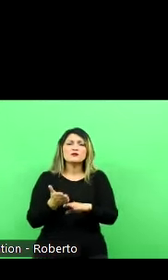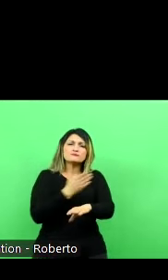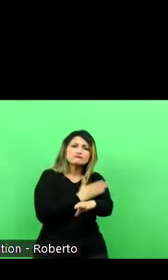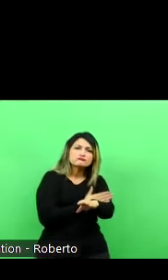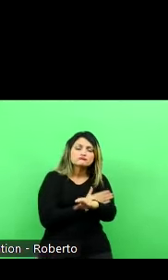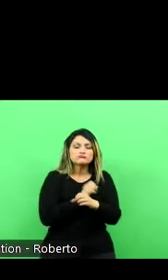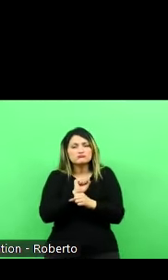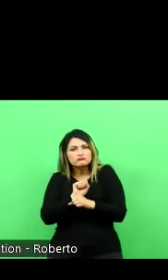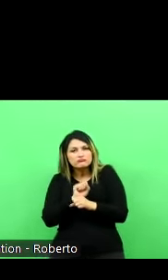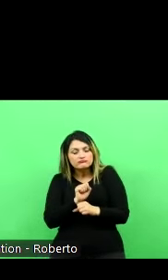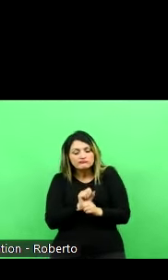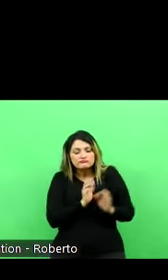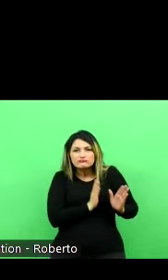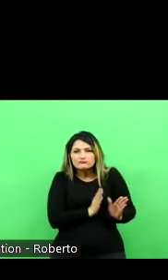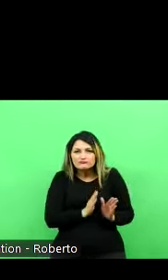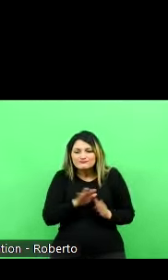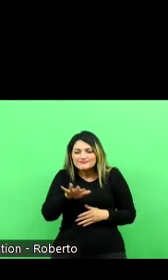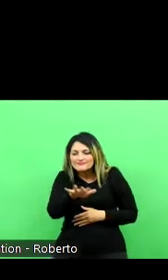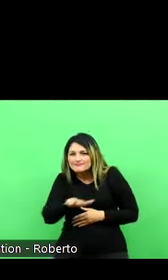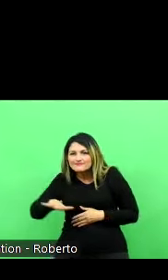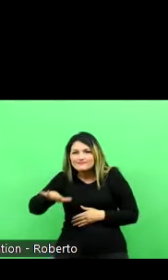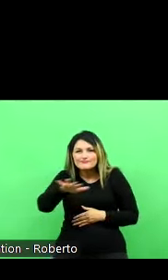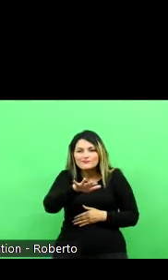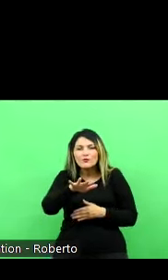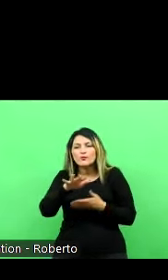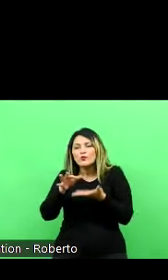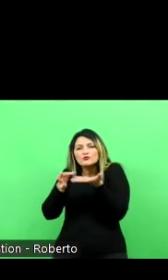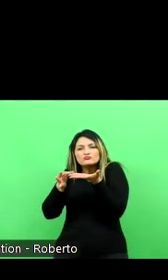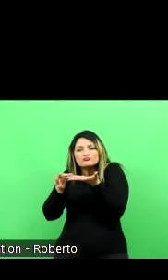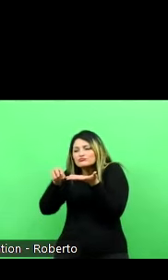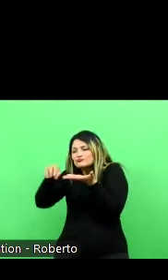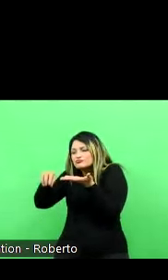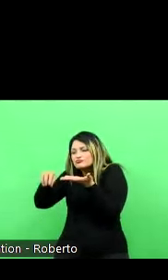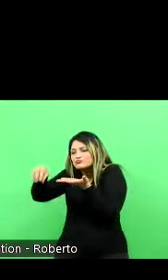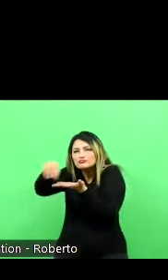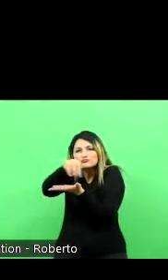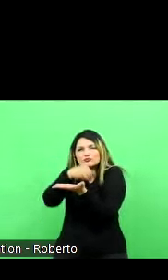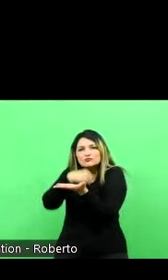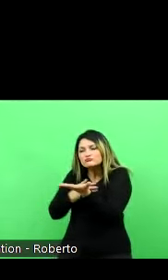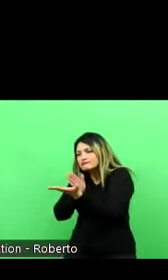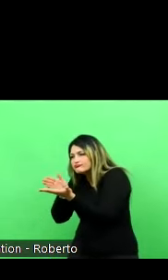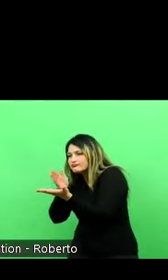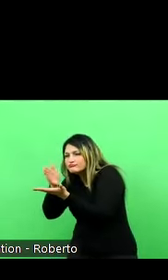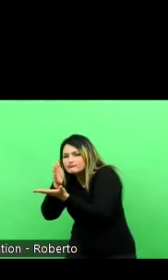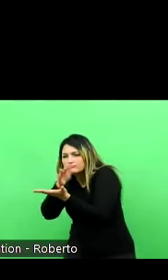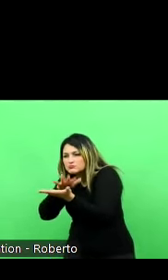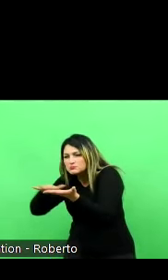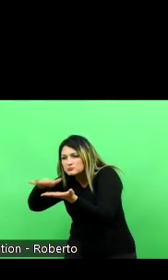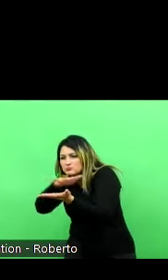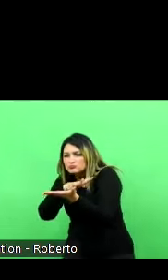We have been working very closely in a general and multi-sectoral way with a territorial